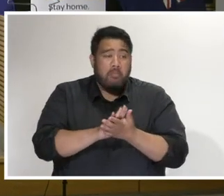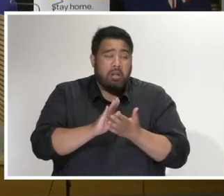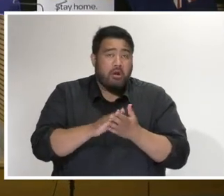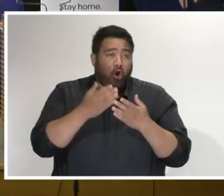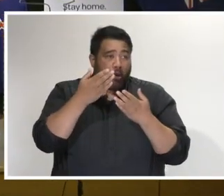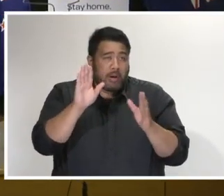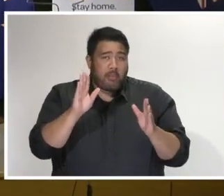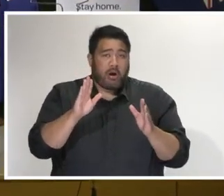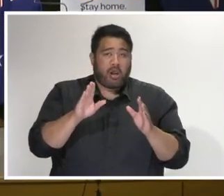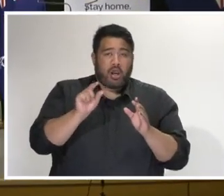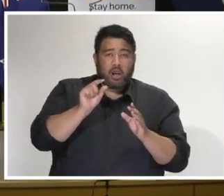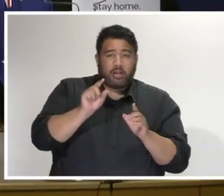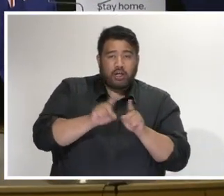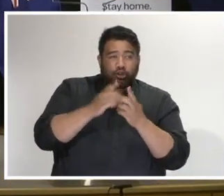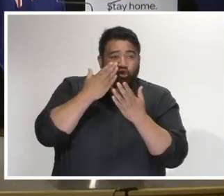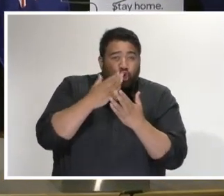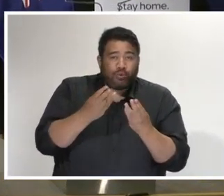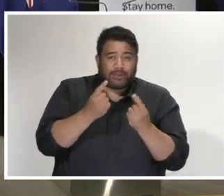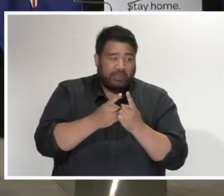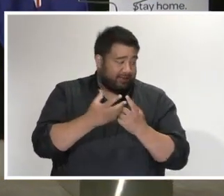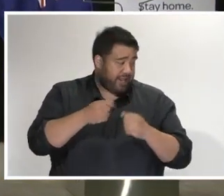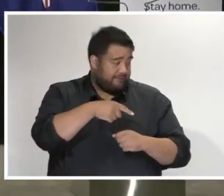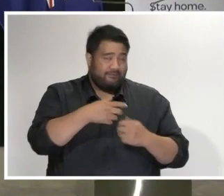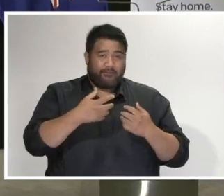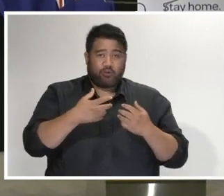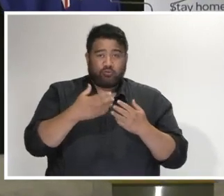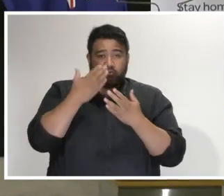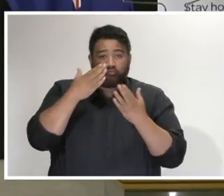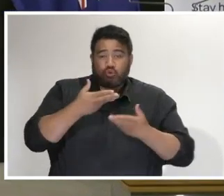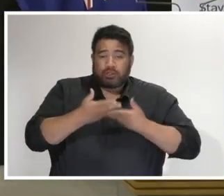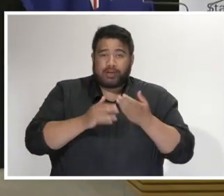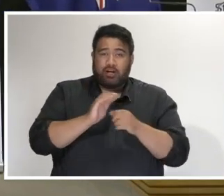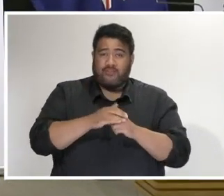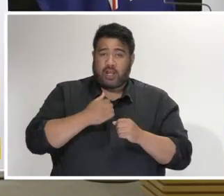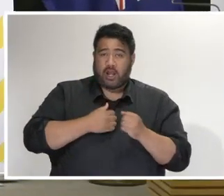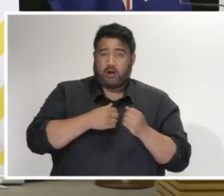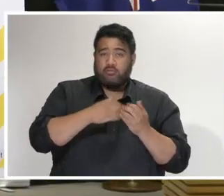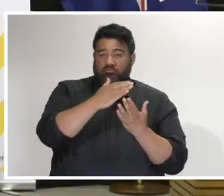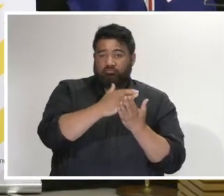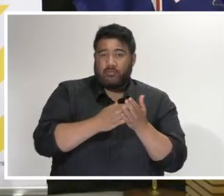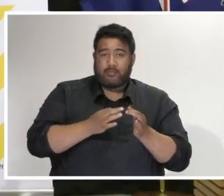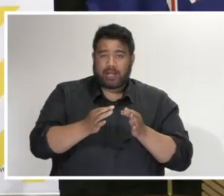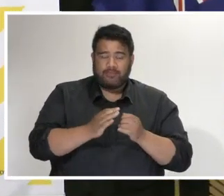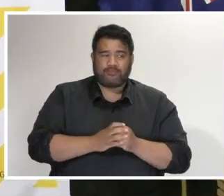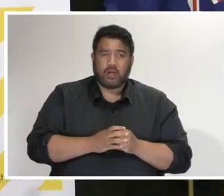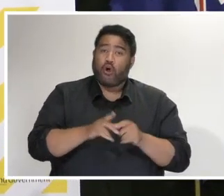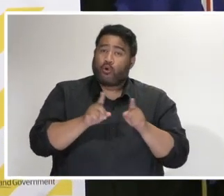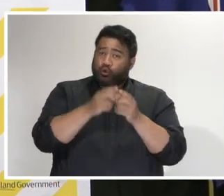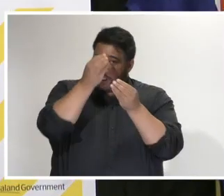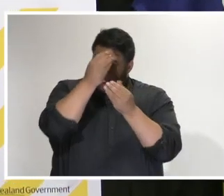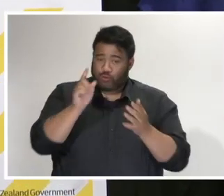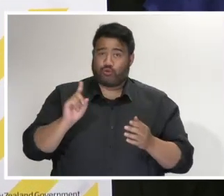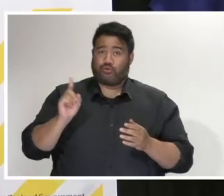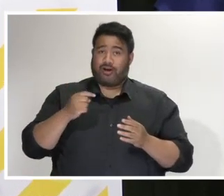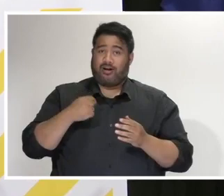tell at the end. I want to make it clear before I do that I drove myself to work today. I